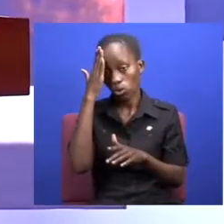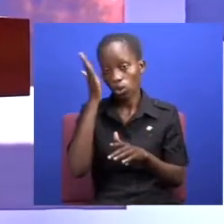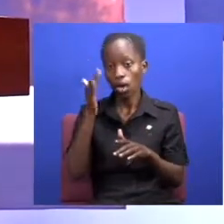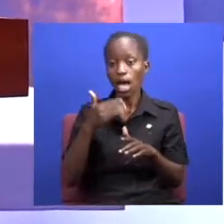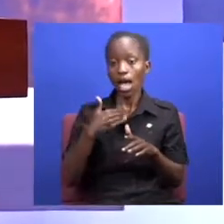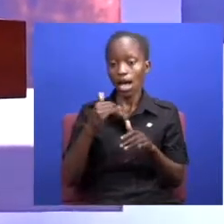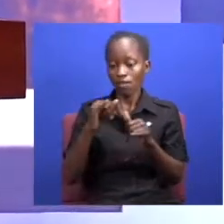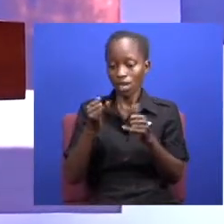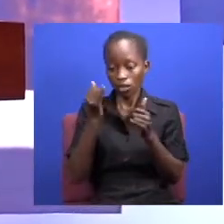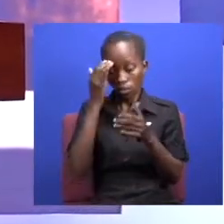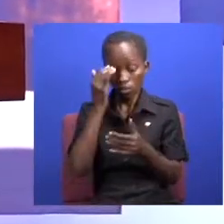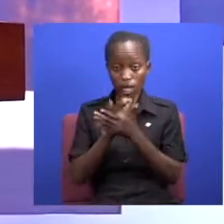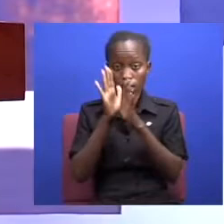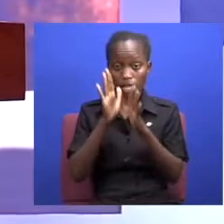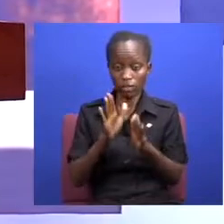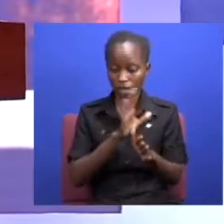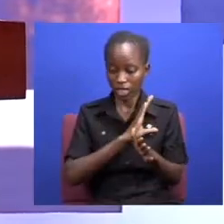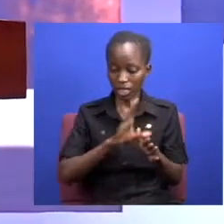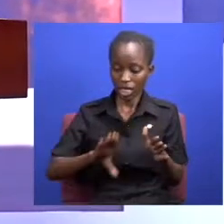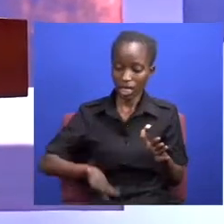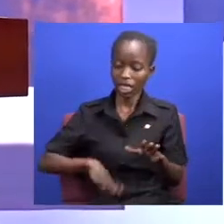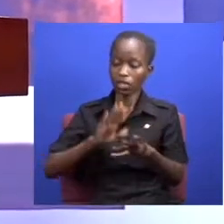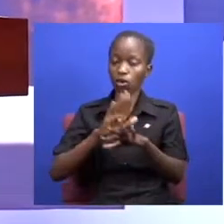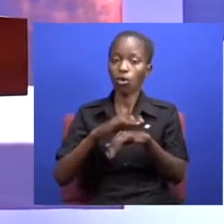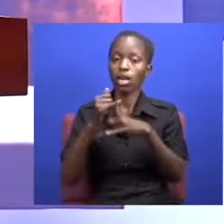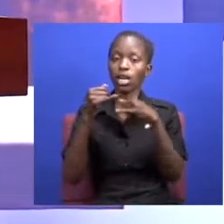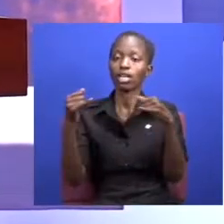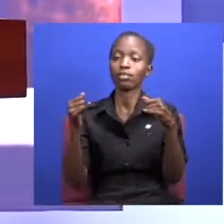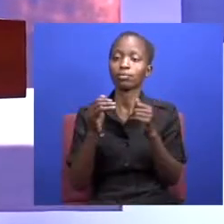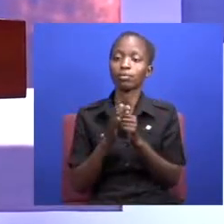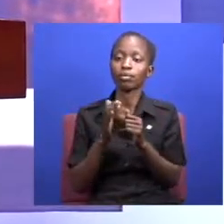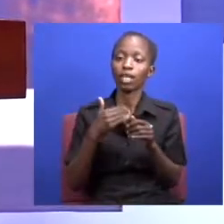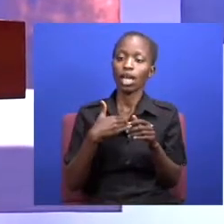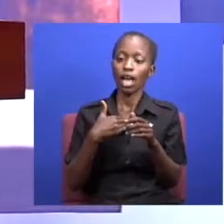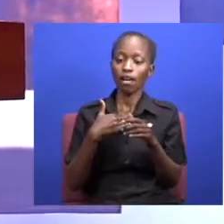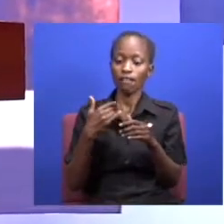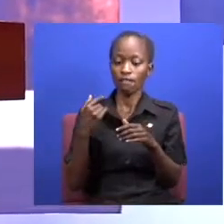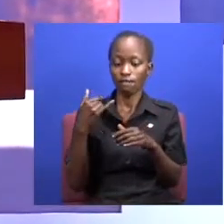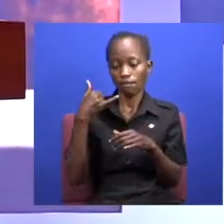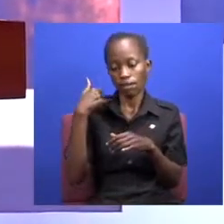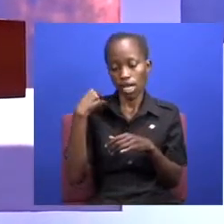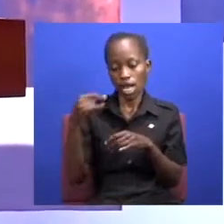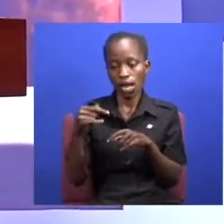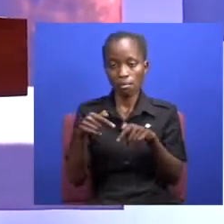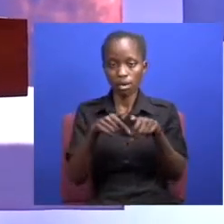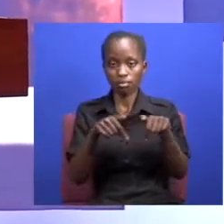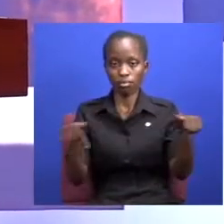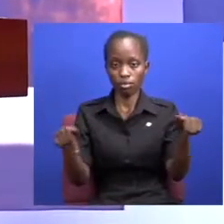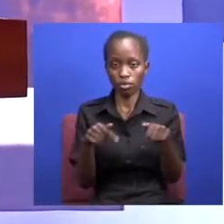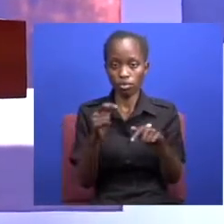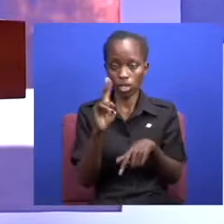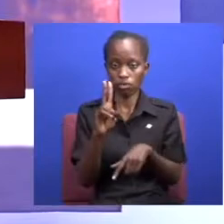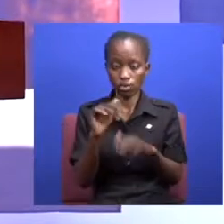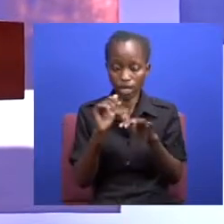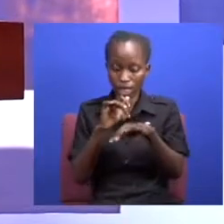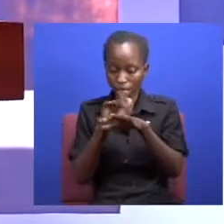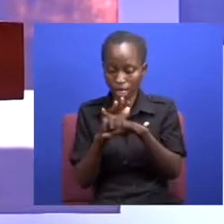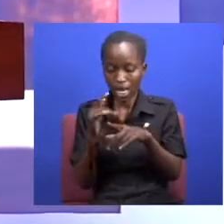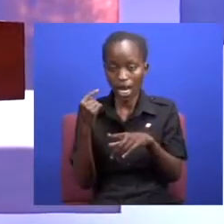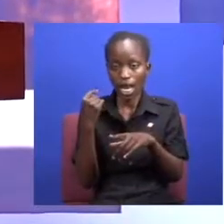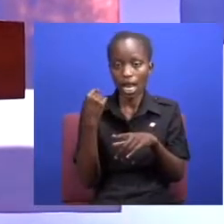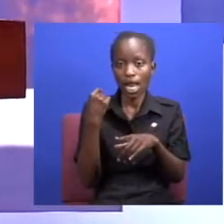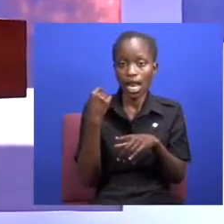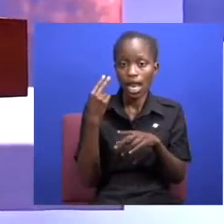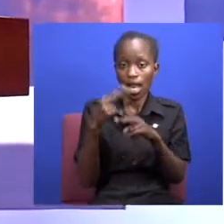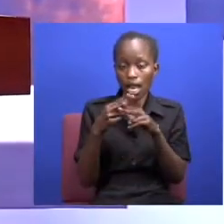know we have a new believers class. Yes, online. And there is a number right on your screen. You can send your